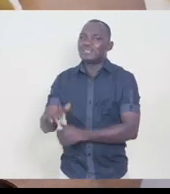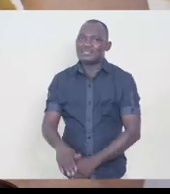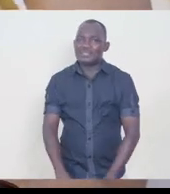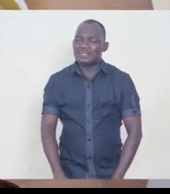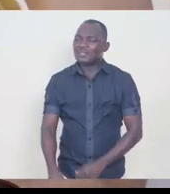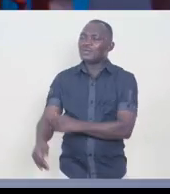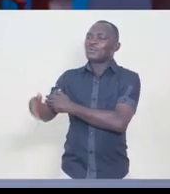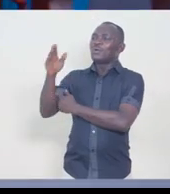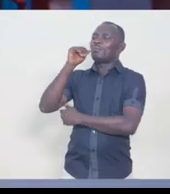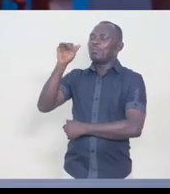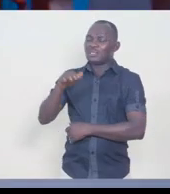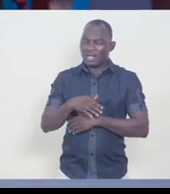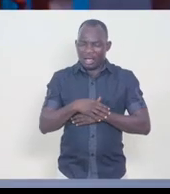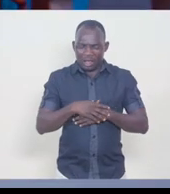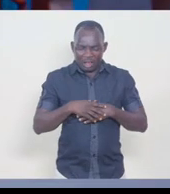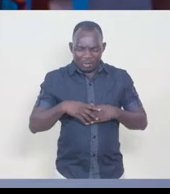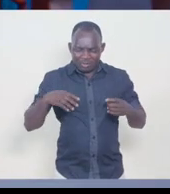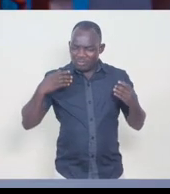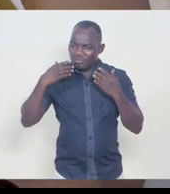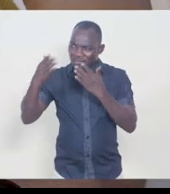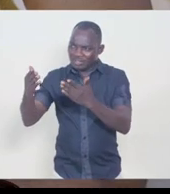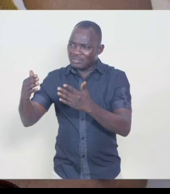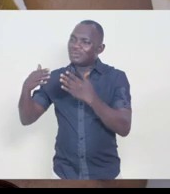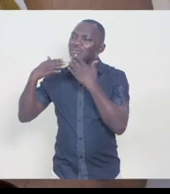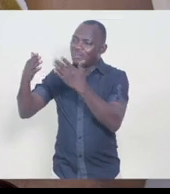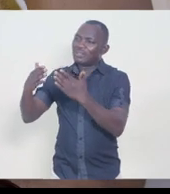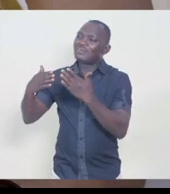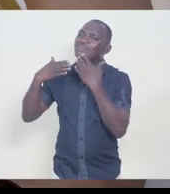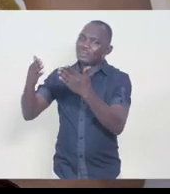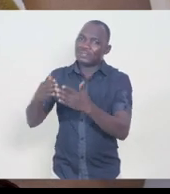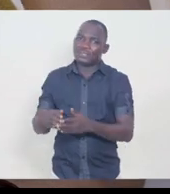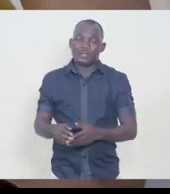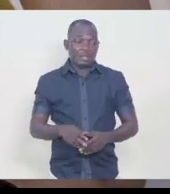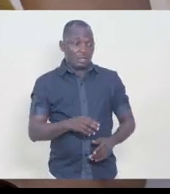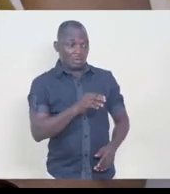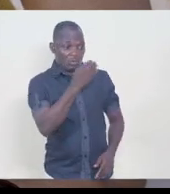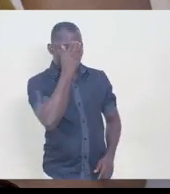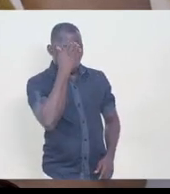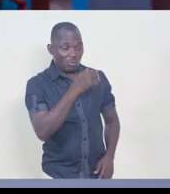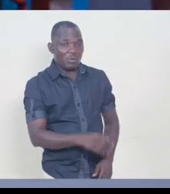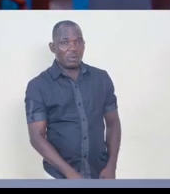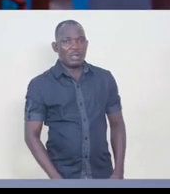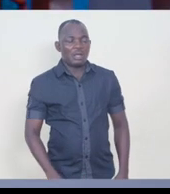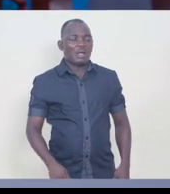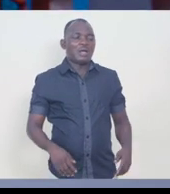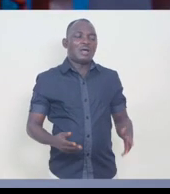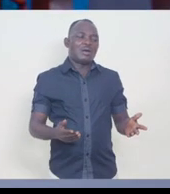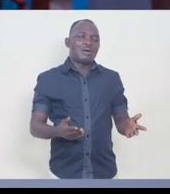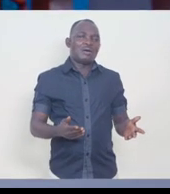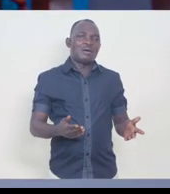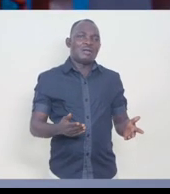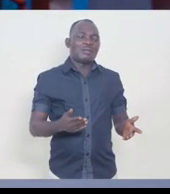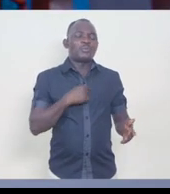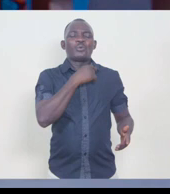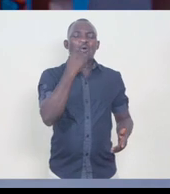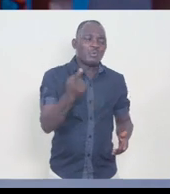you. God bless you. God bless you. Thank you so much. God bless you. I just want to help you. So far as I live, I'll always be praying for